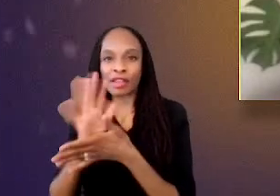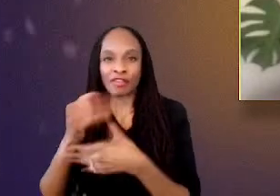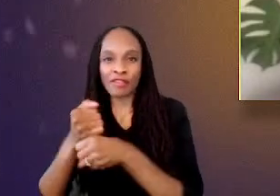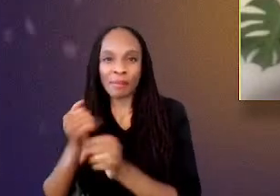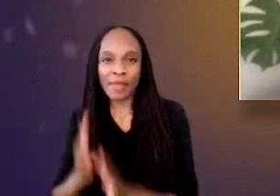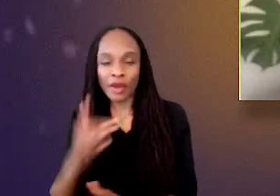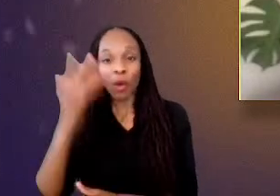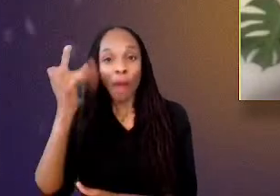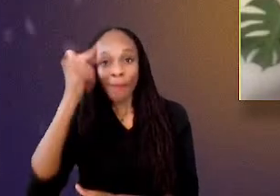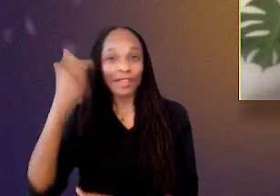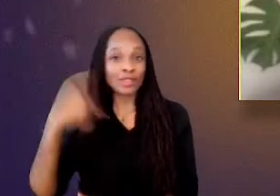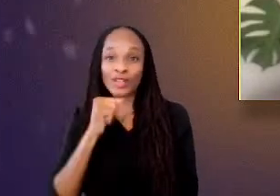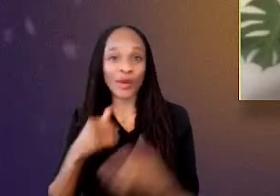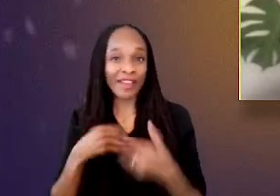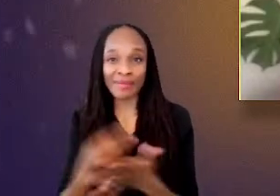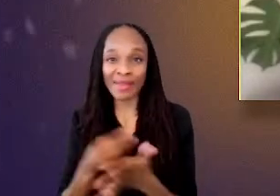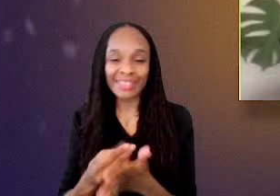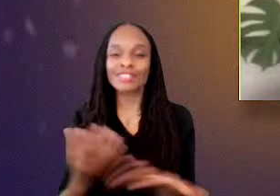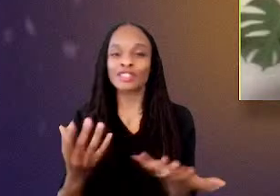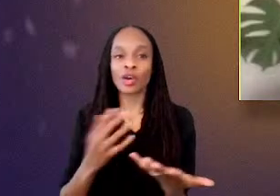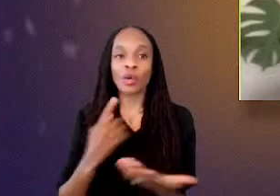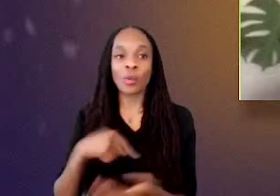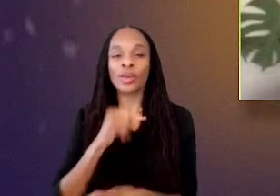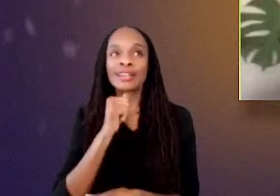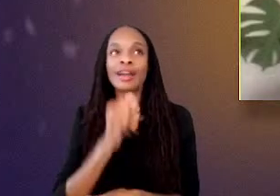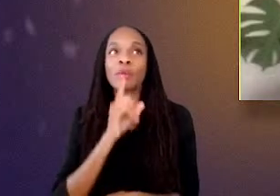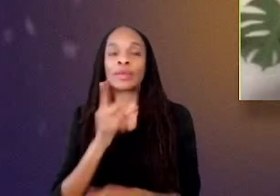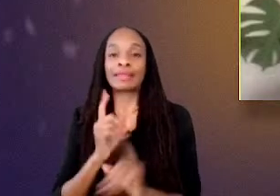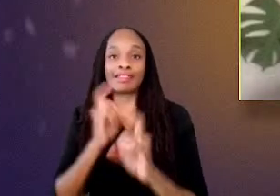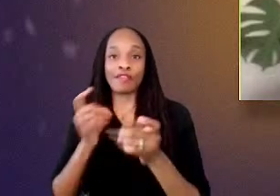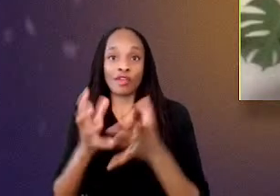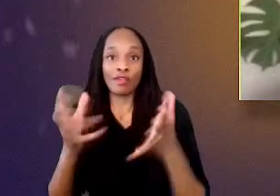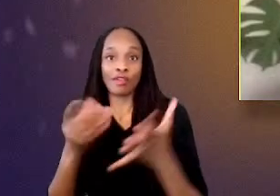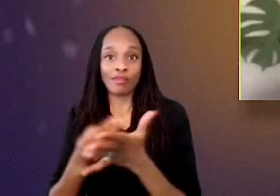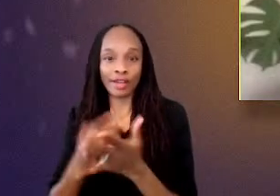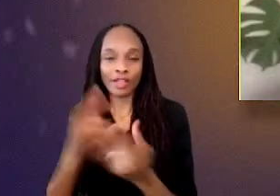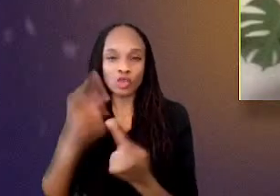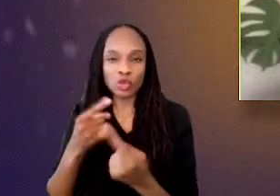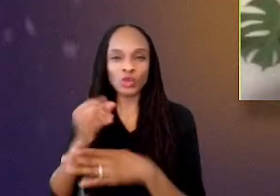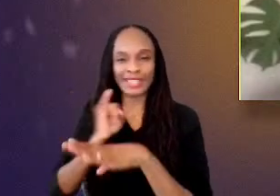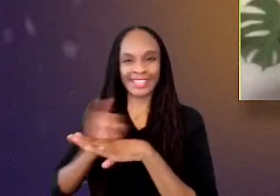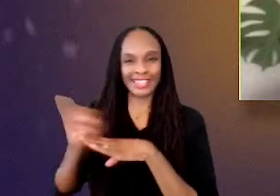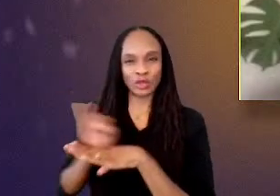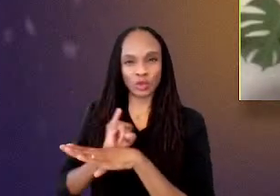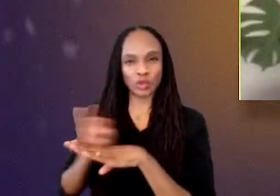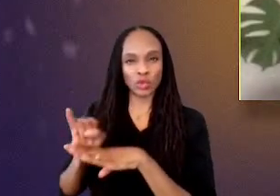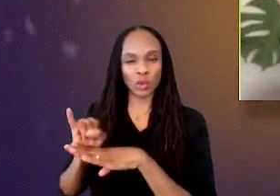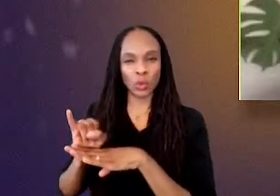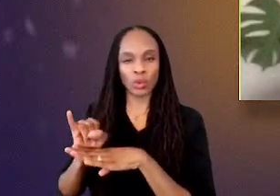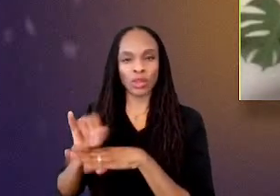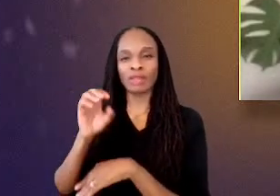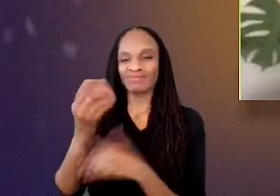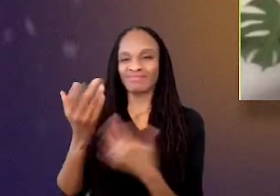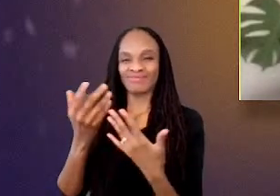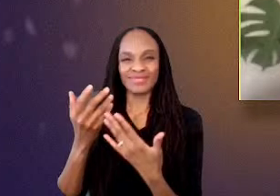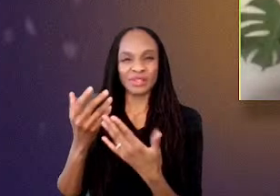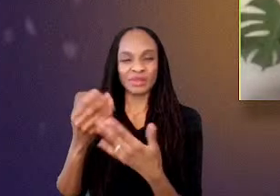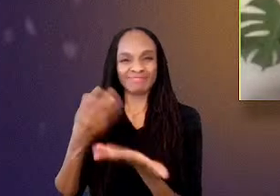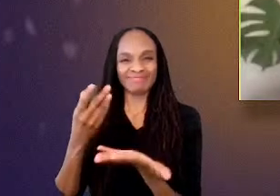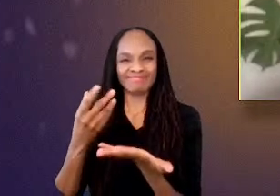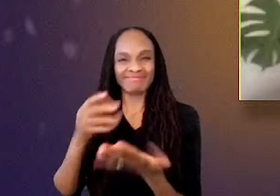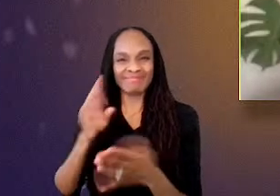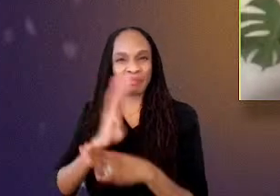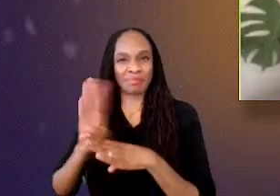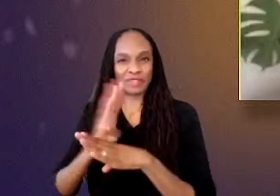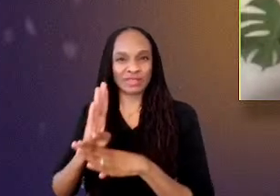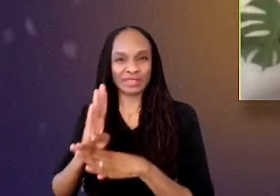not, through our filmmaking, significantly contributing to the institutional overhead of the organizations that